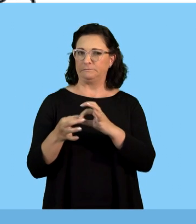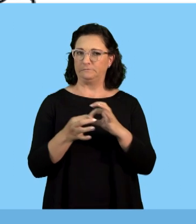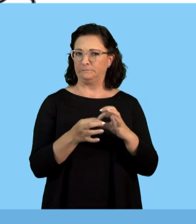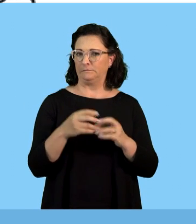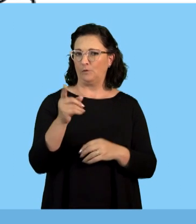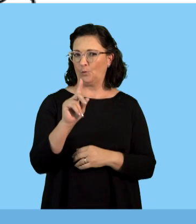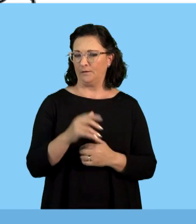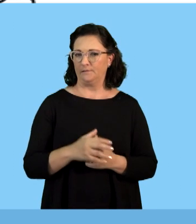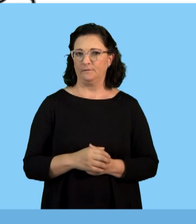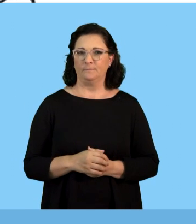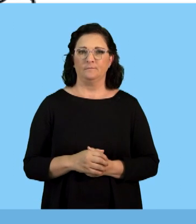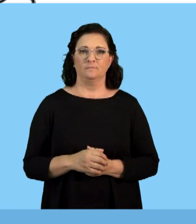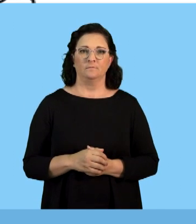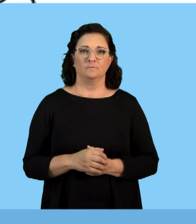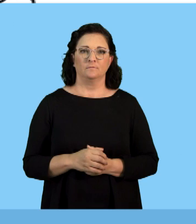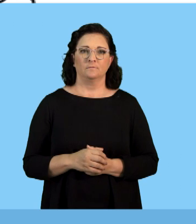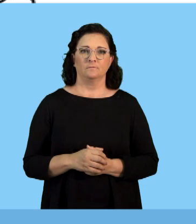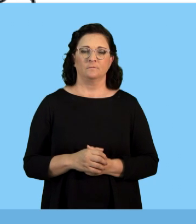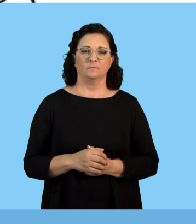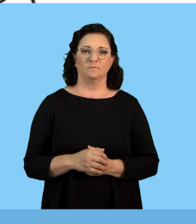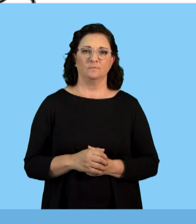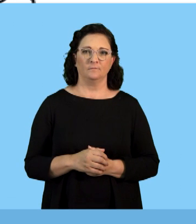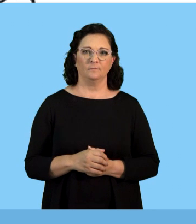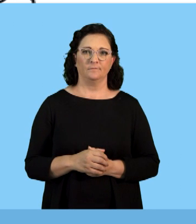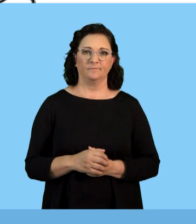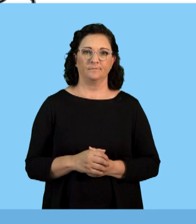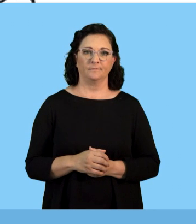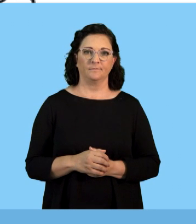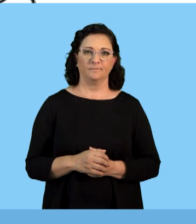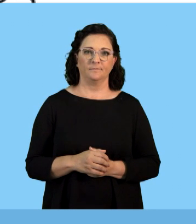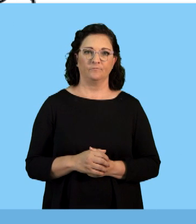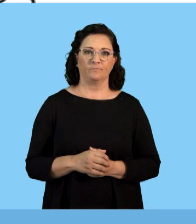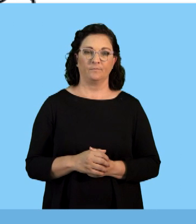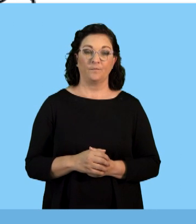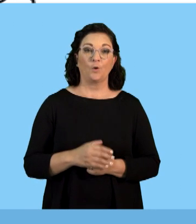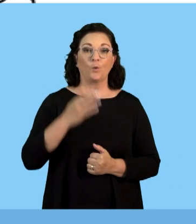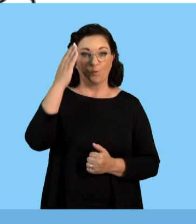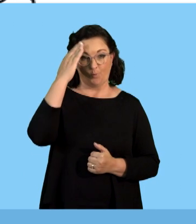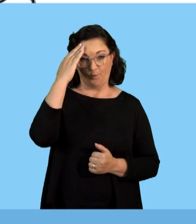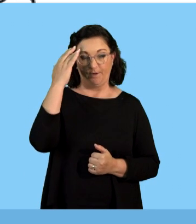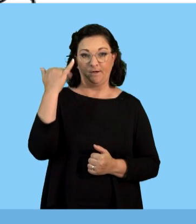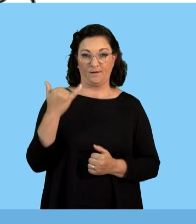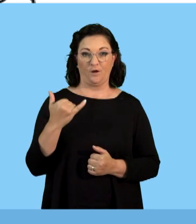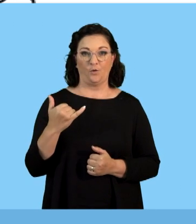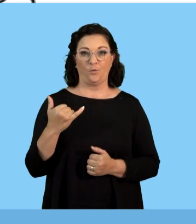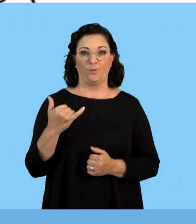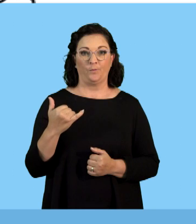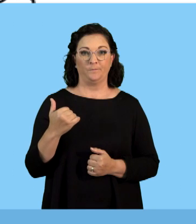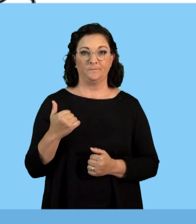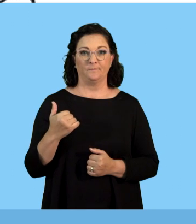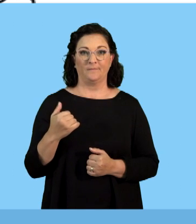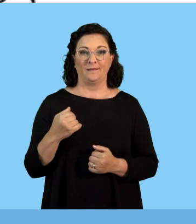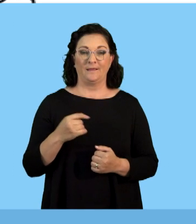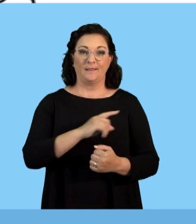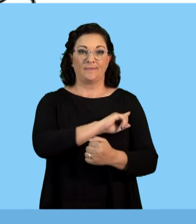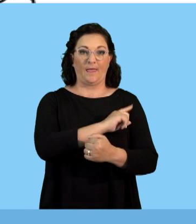the relationship between the ammeter reading on A1 and A4? So we do know that as the current is moving,